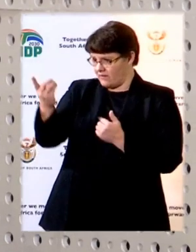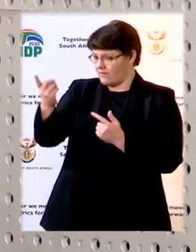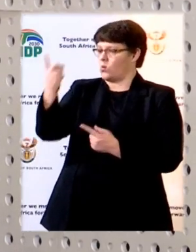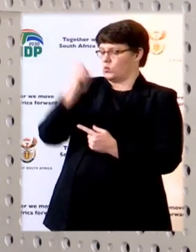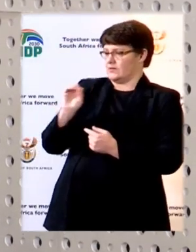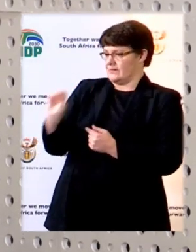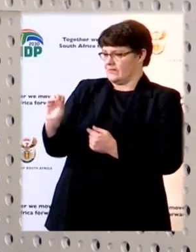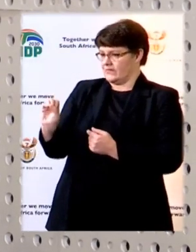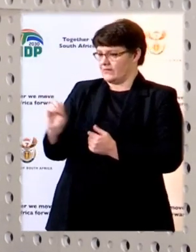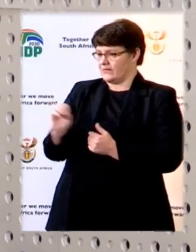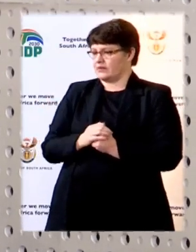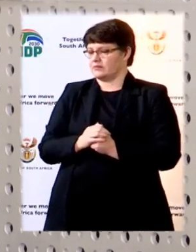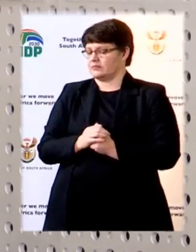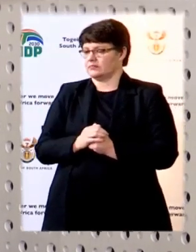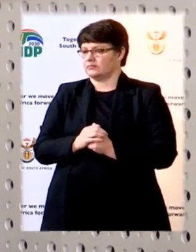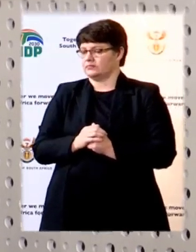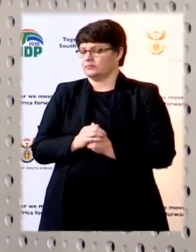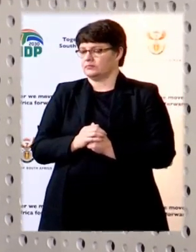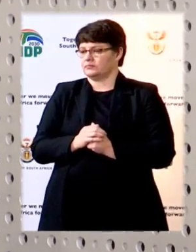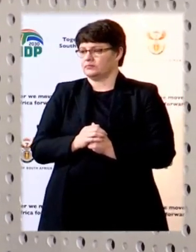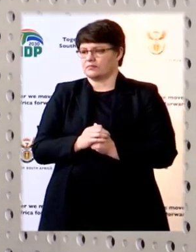a question online.